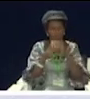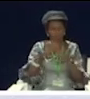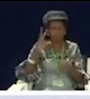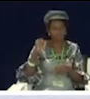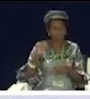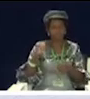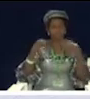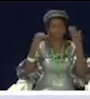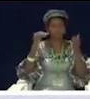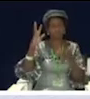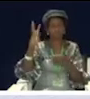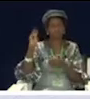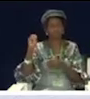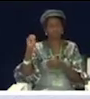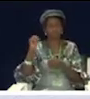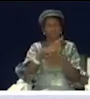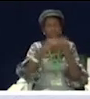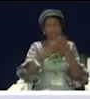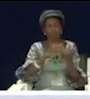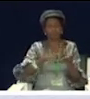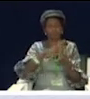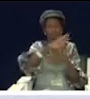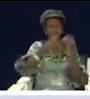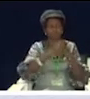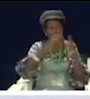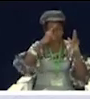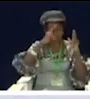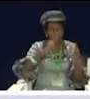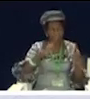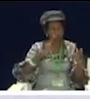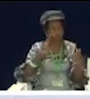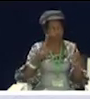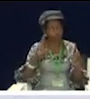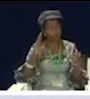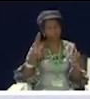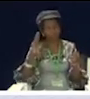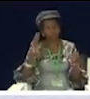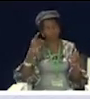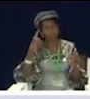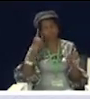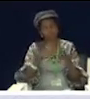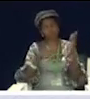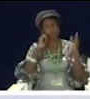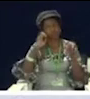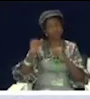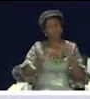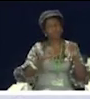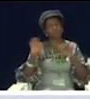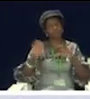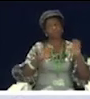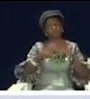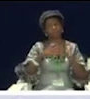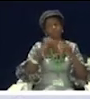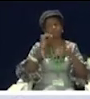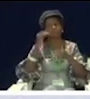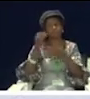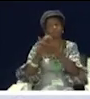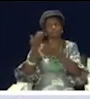give Him all glory, all honor for what He had already done in the past.